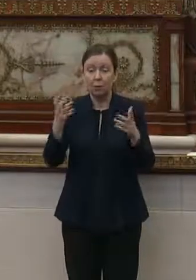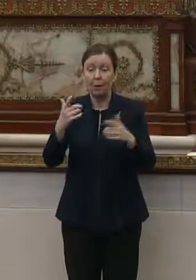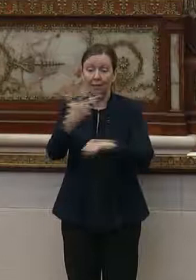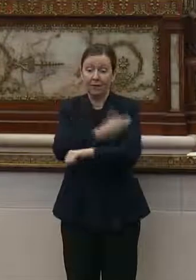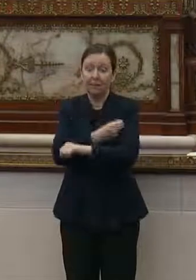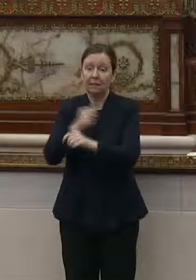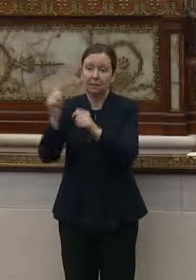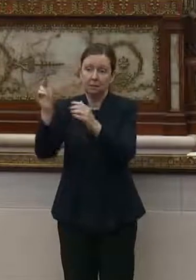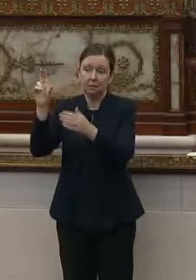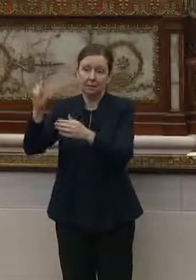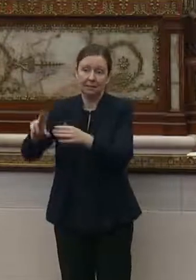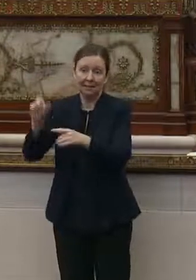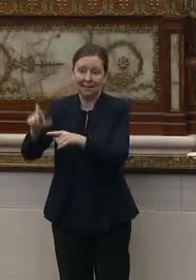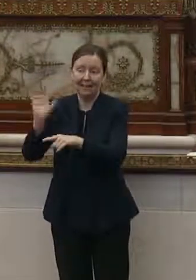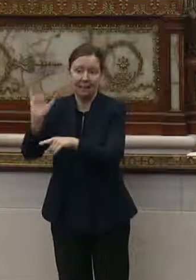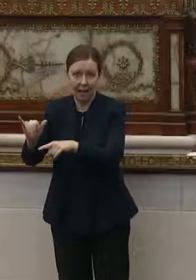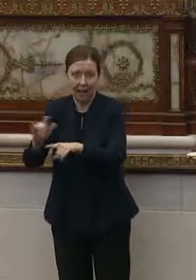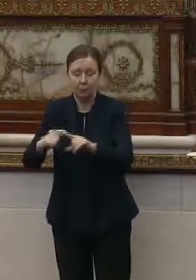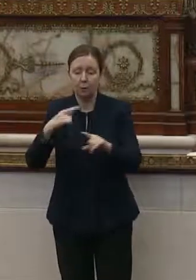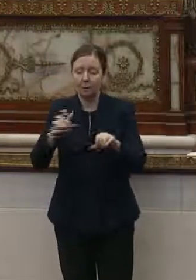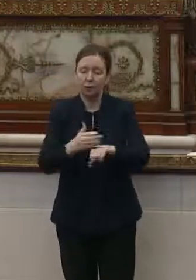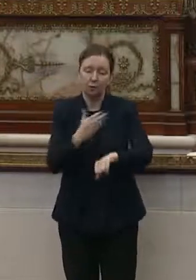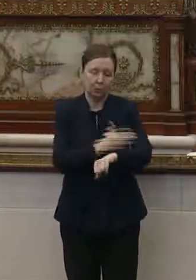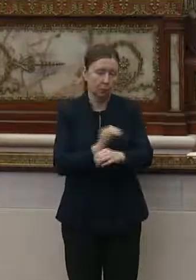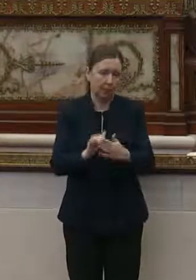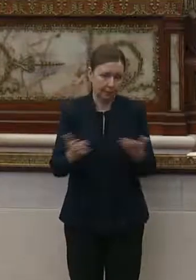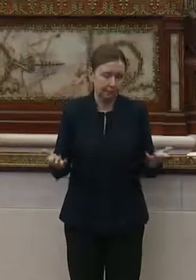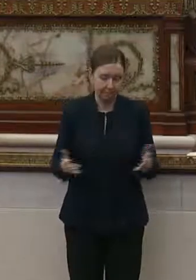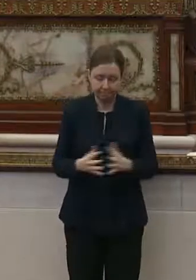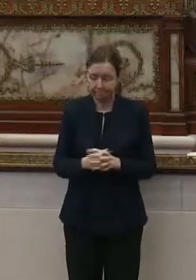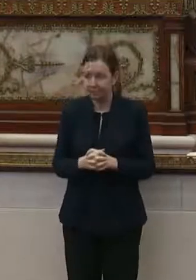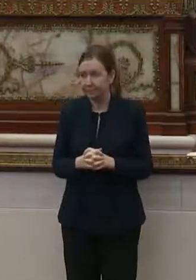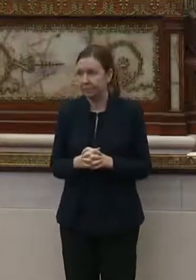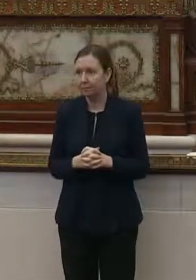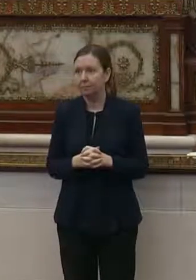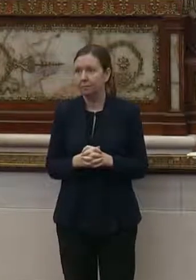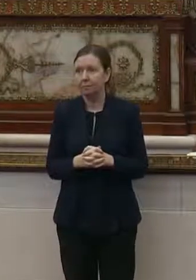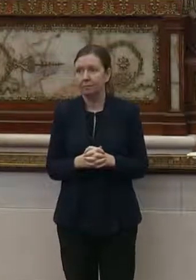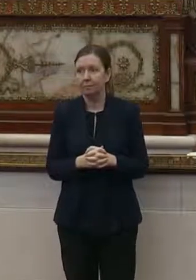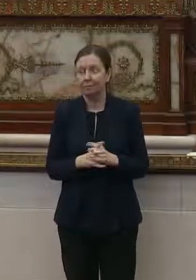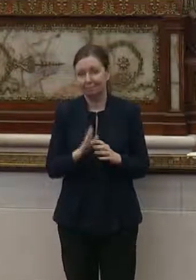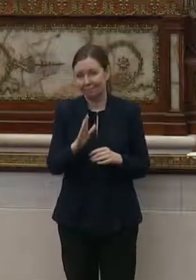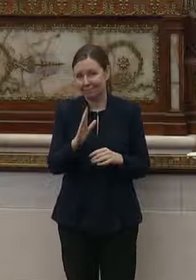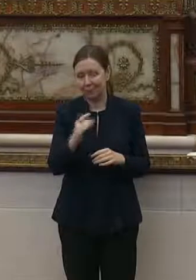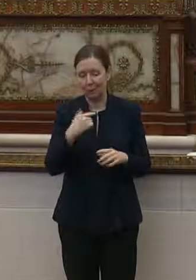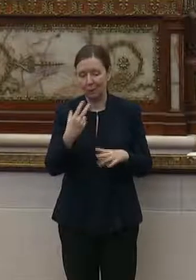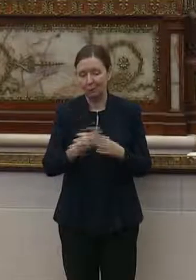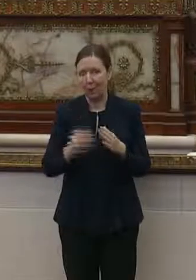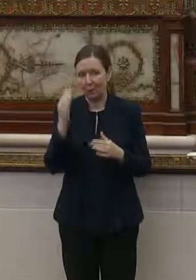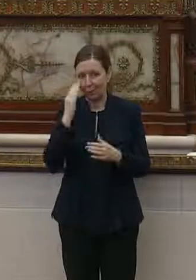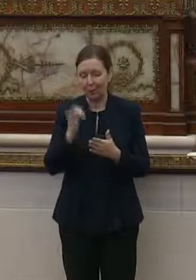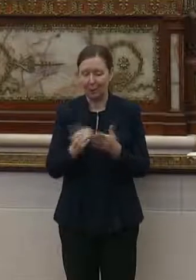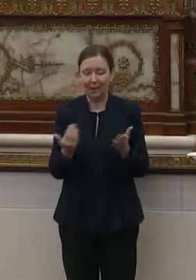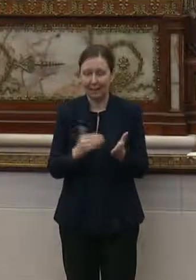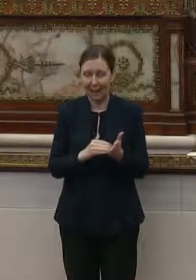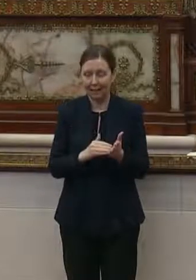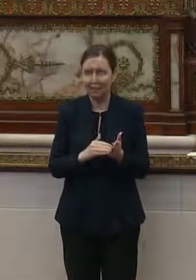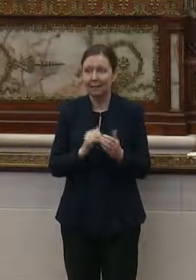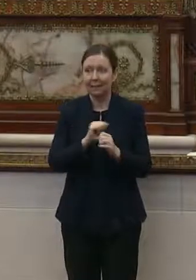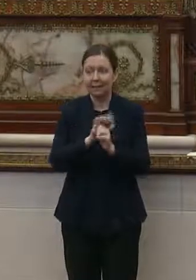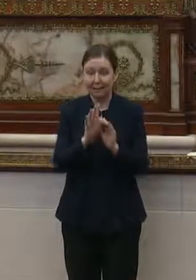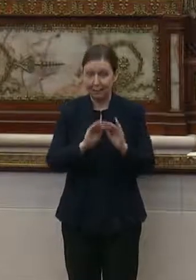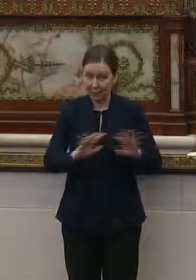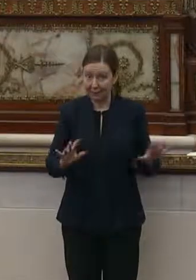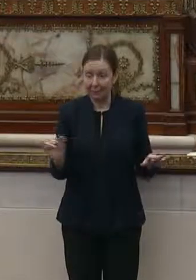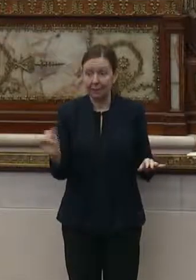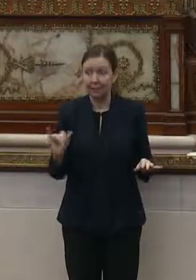go. But we need to improve its structure. You and I both know this, that, again, the pandemic